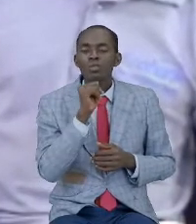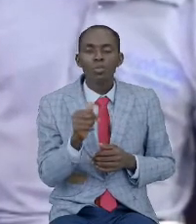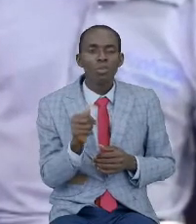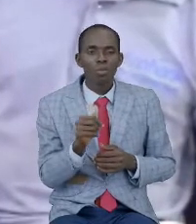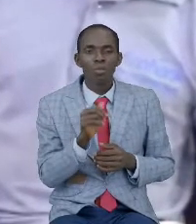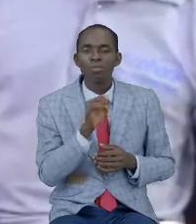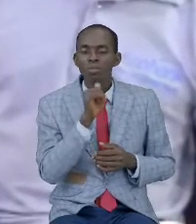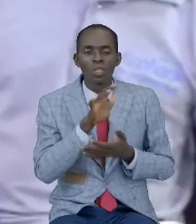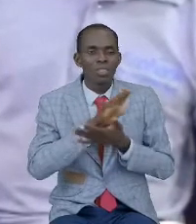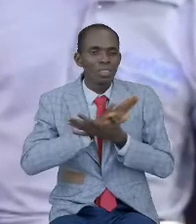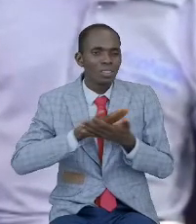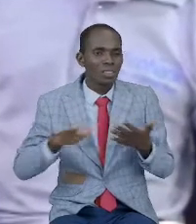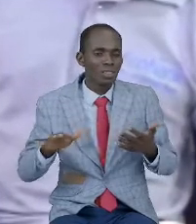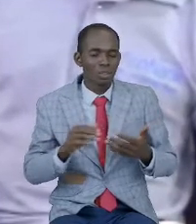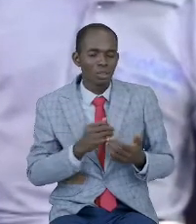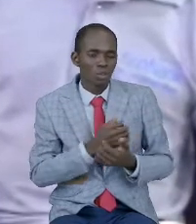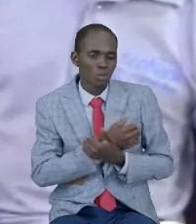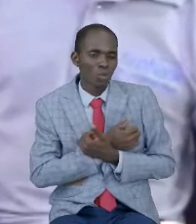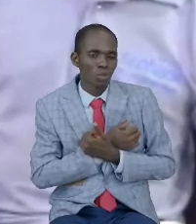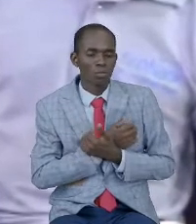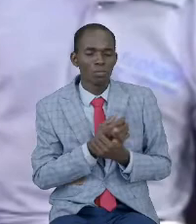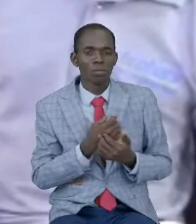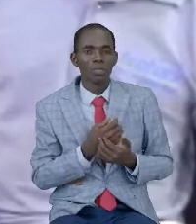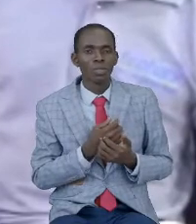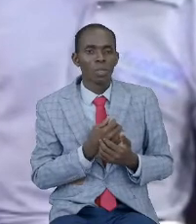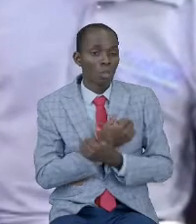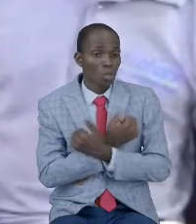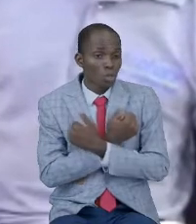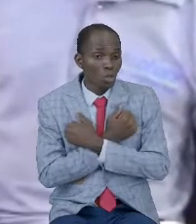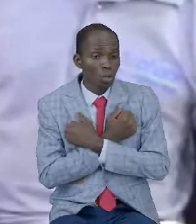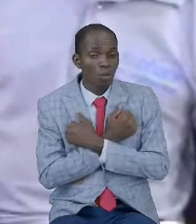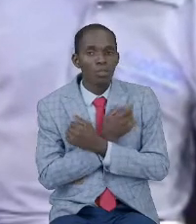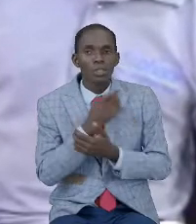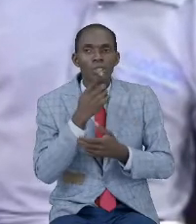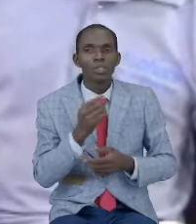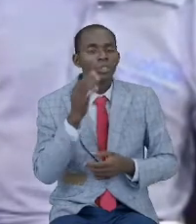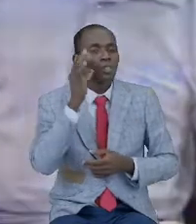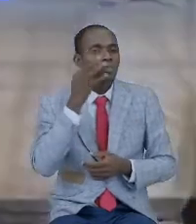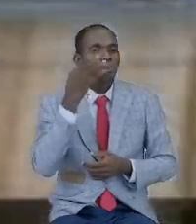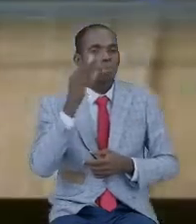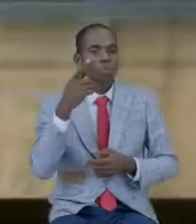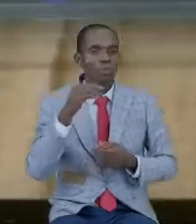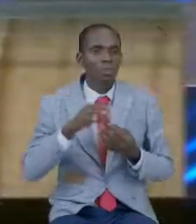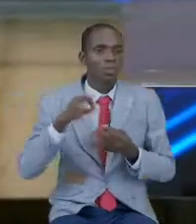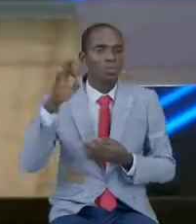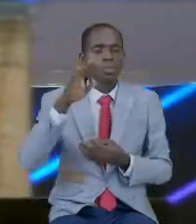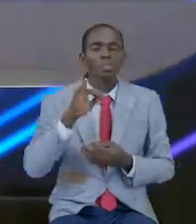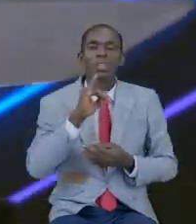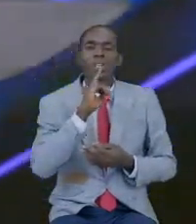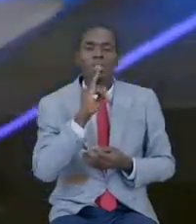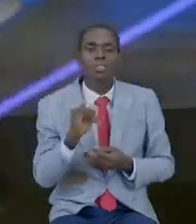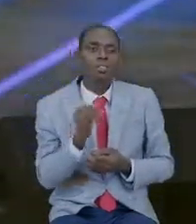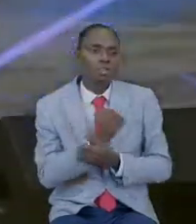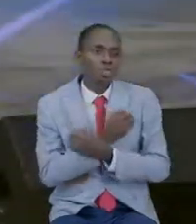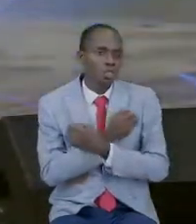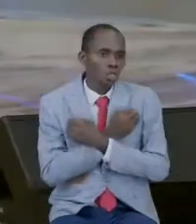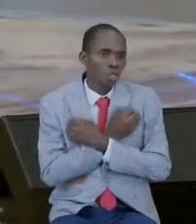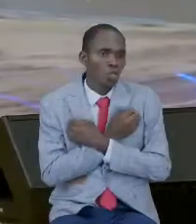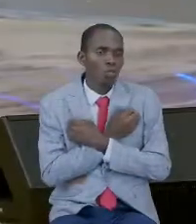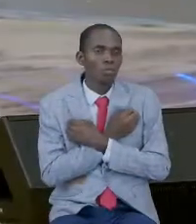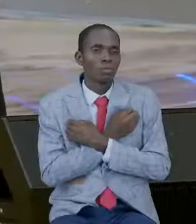unclean affection, love. The fruit of the Spirit is love,